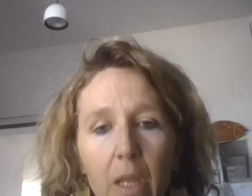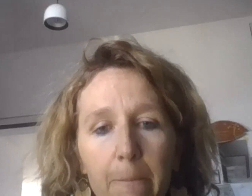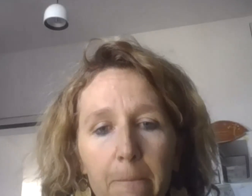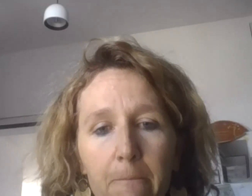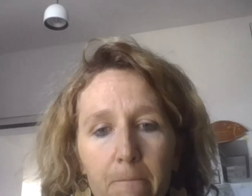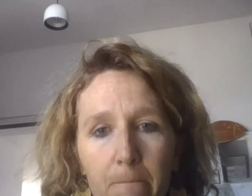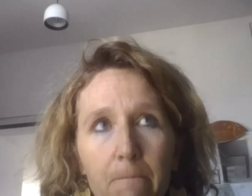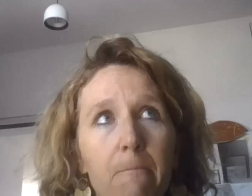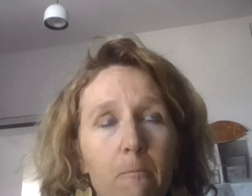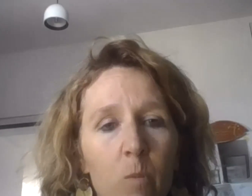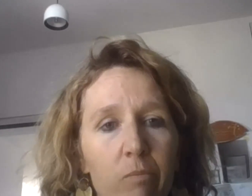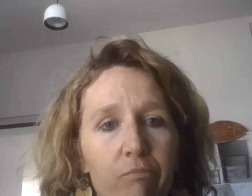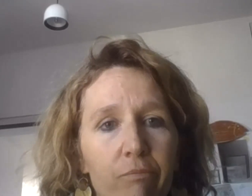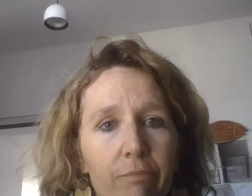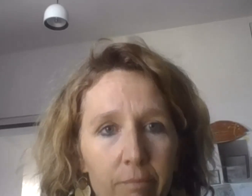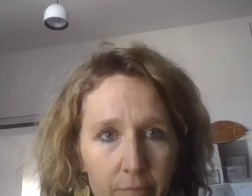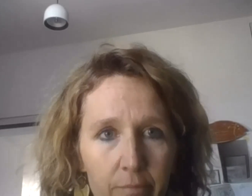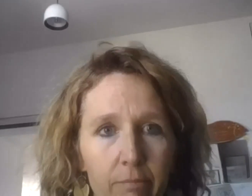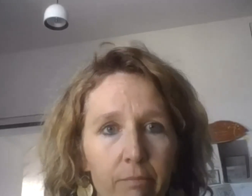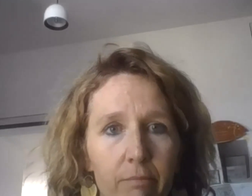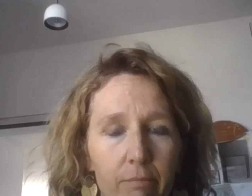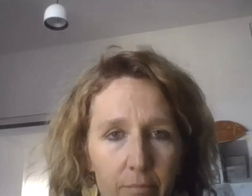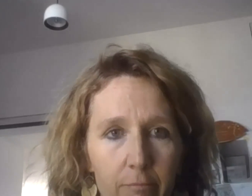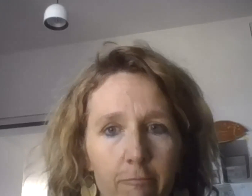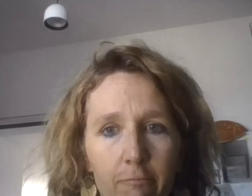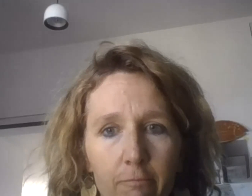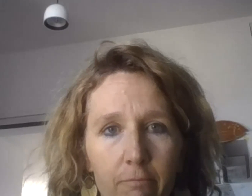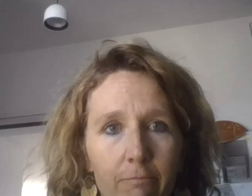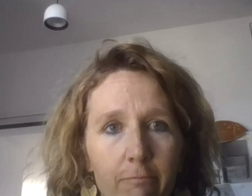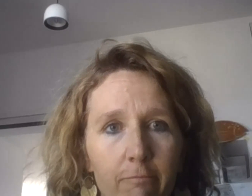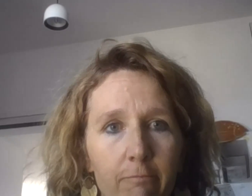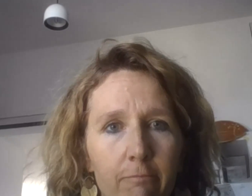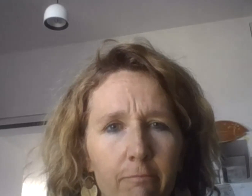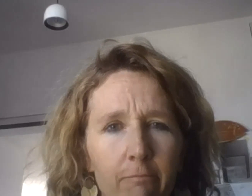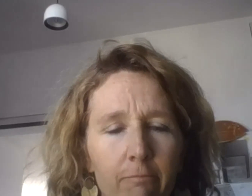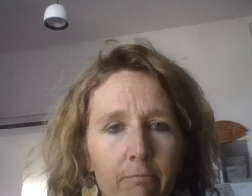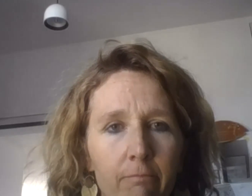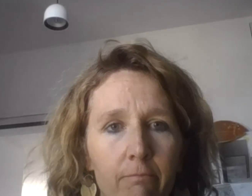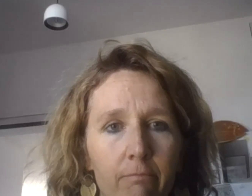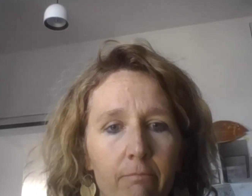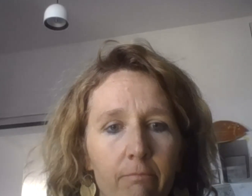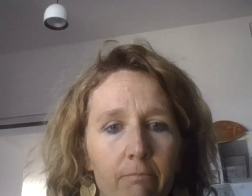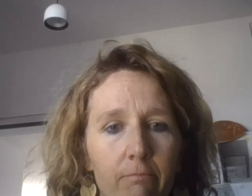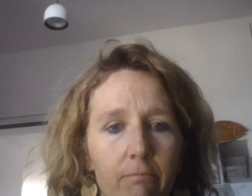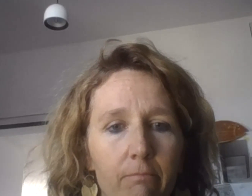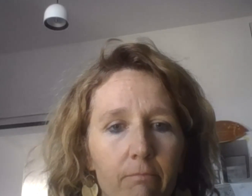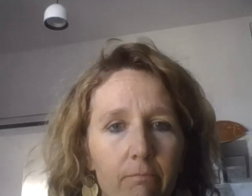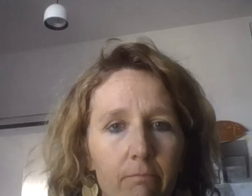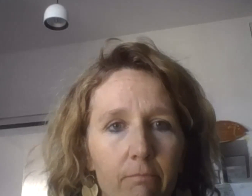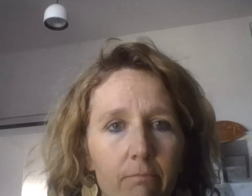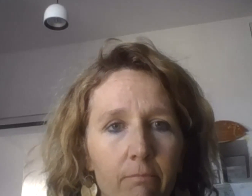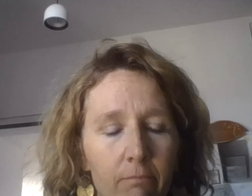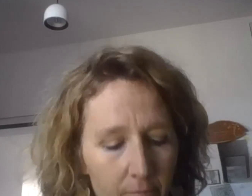people will here would like to see and read them in full. So many thanks for conducting the study and sharing with us the key summary about